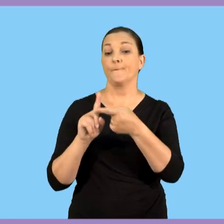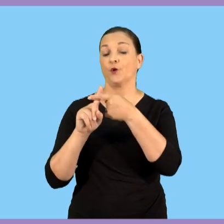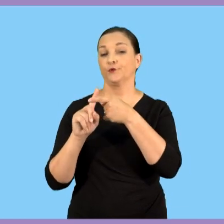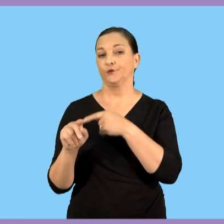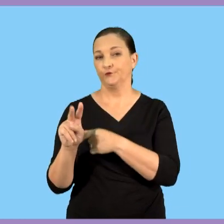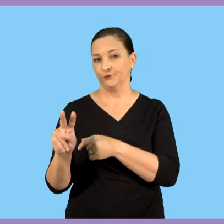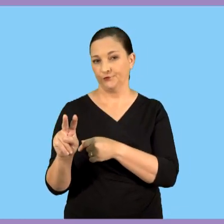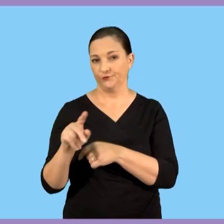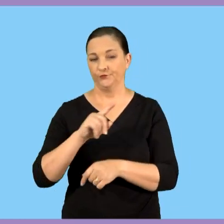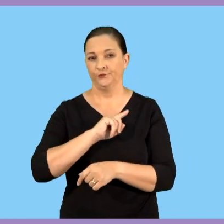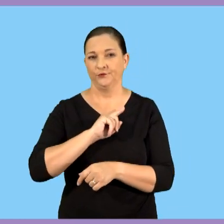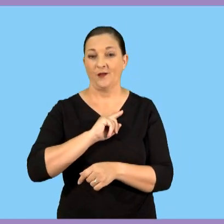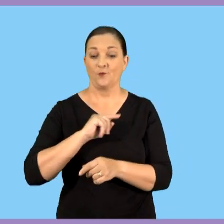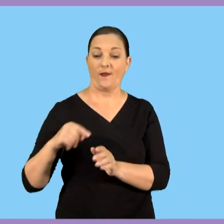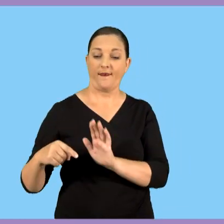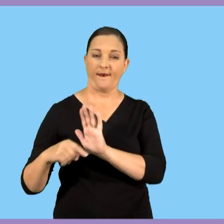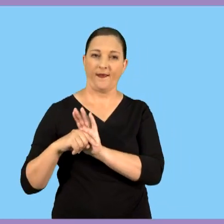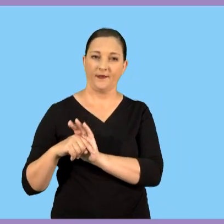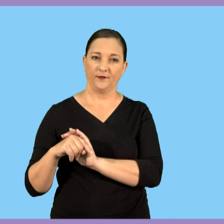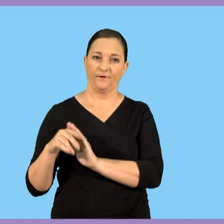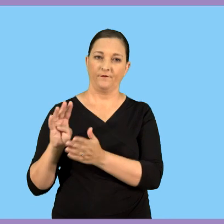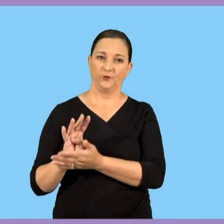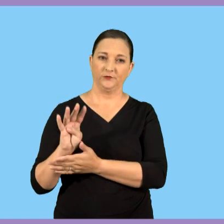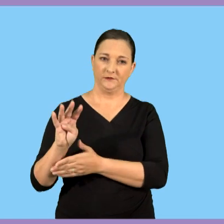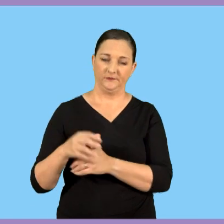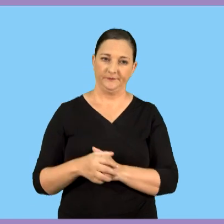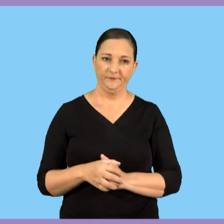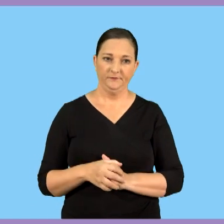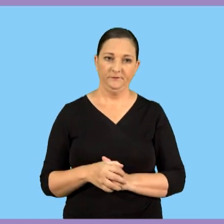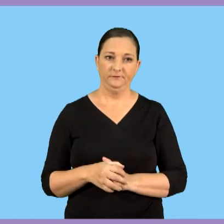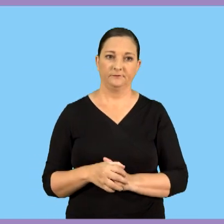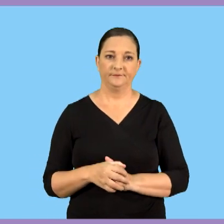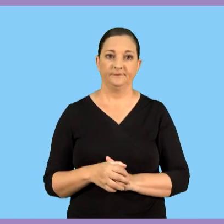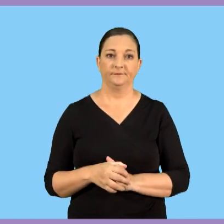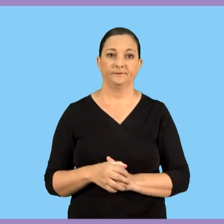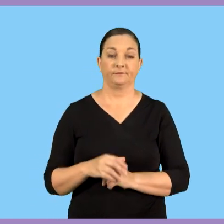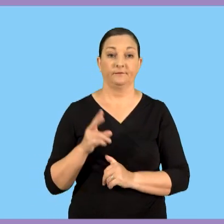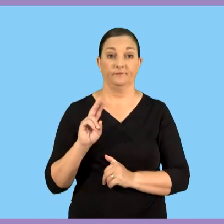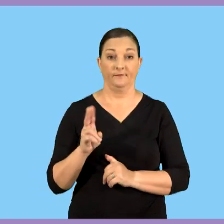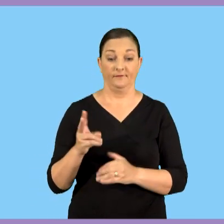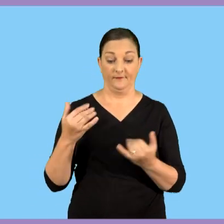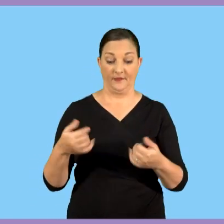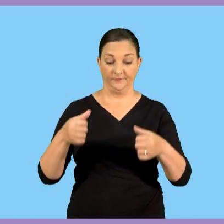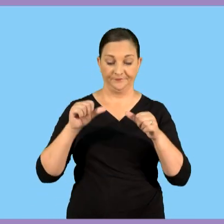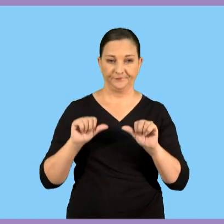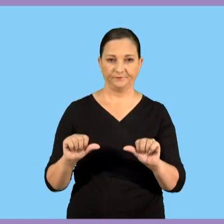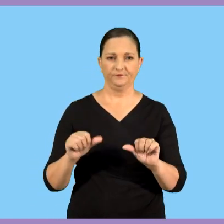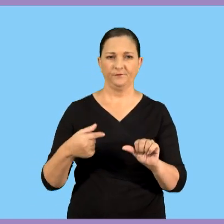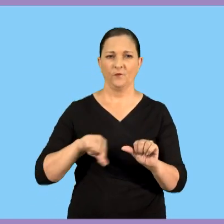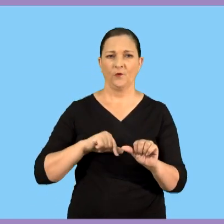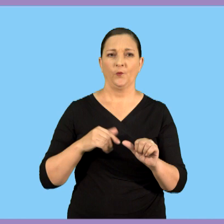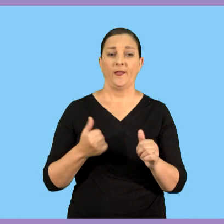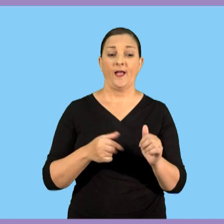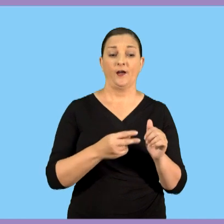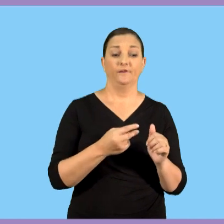that answer is going to be a negative 14. Again, we are now